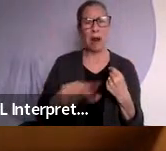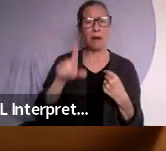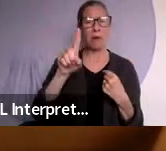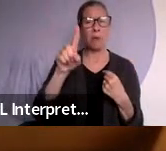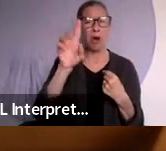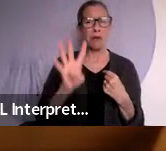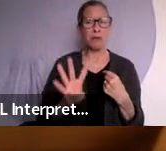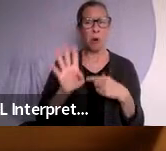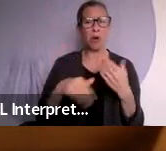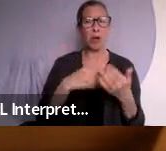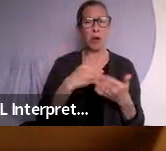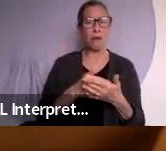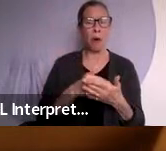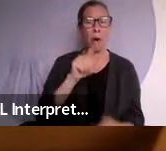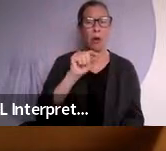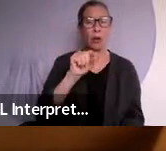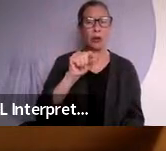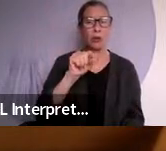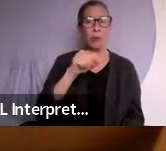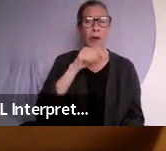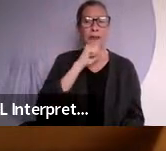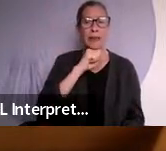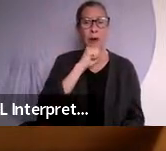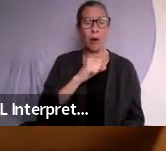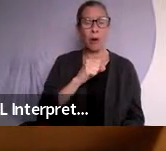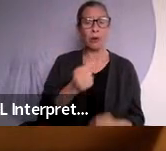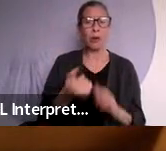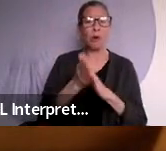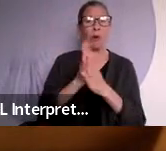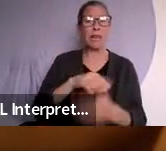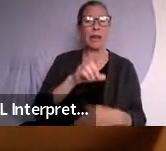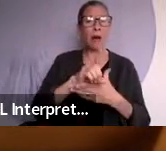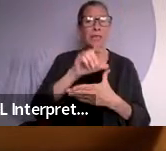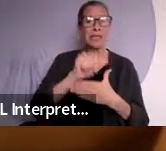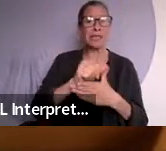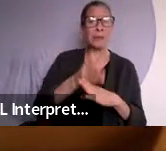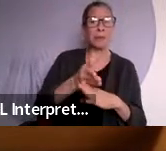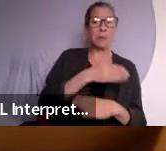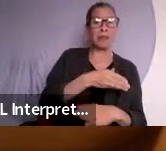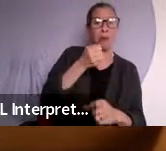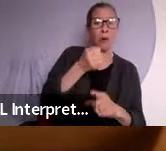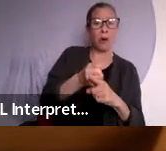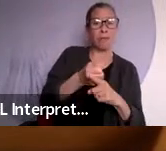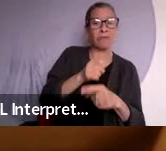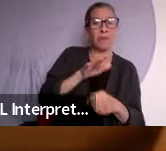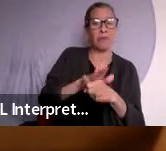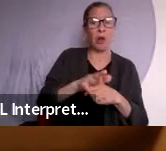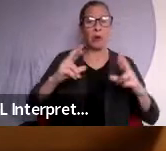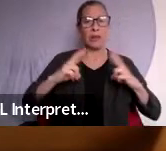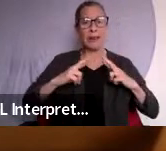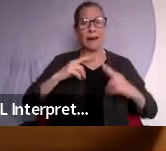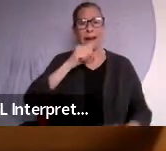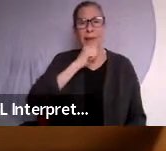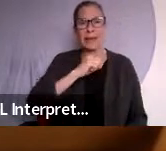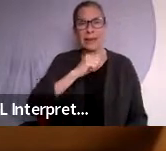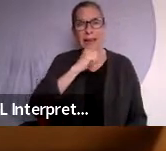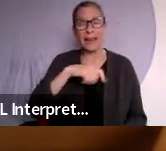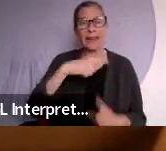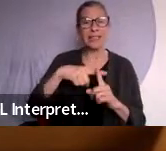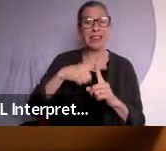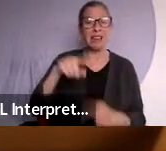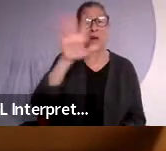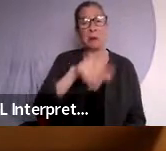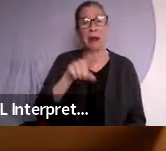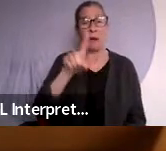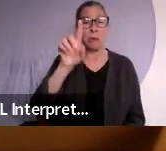one-fourth of all 20-year-olds will become disabled before reaching full retirement age, and about